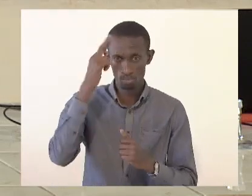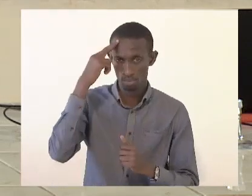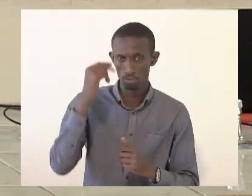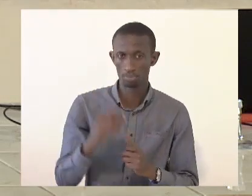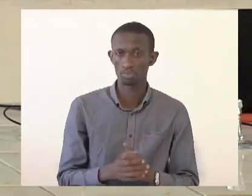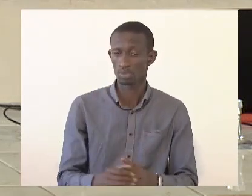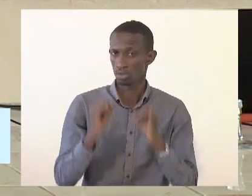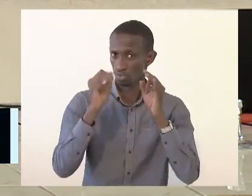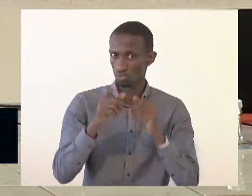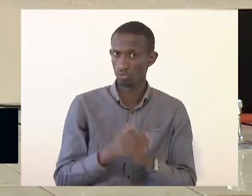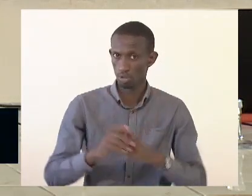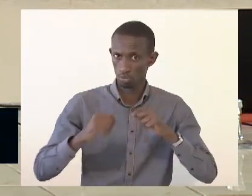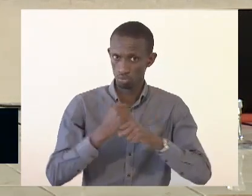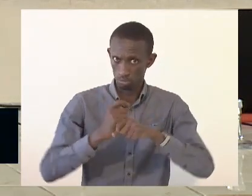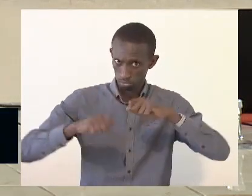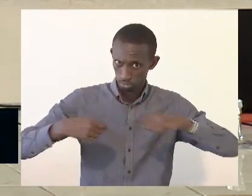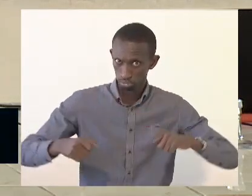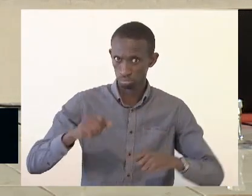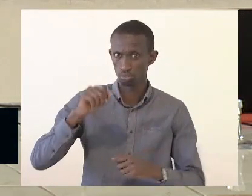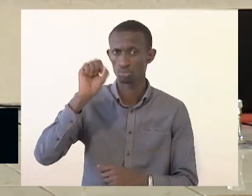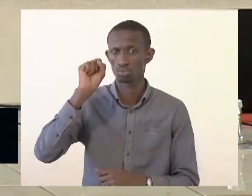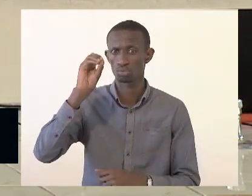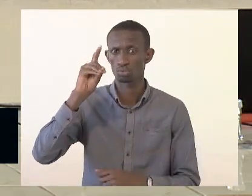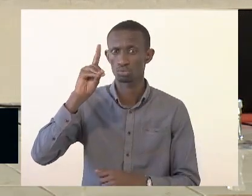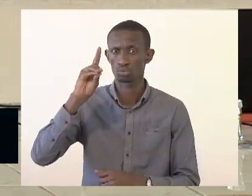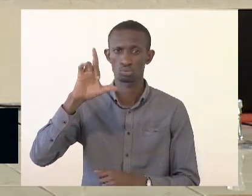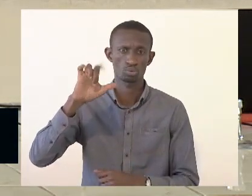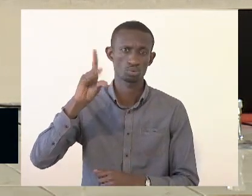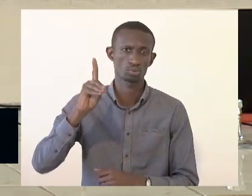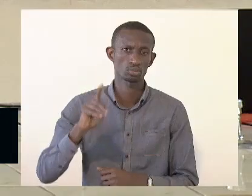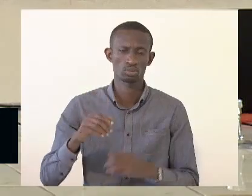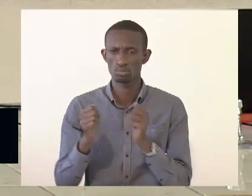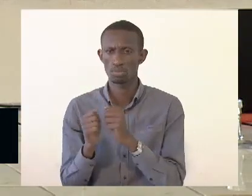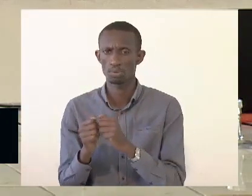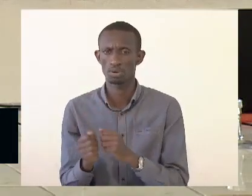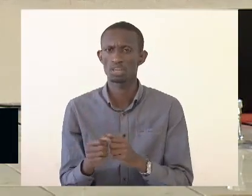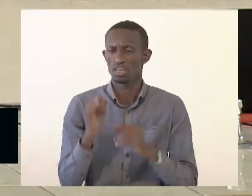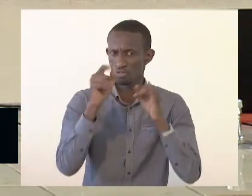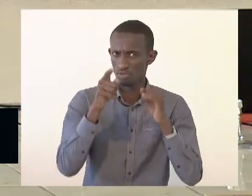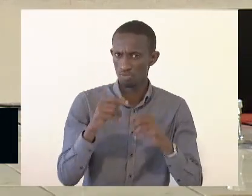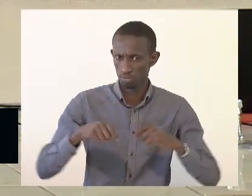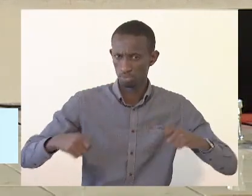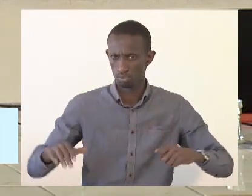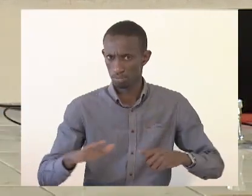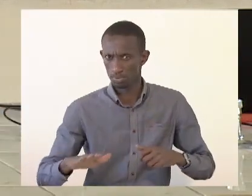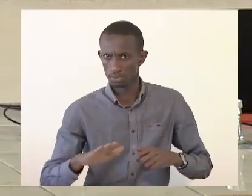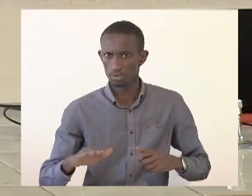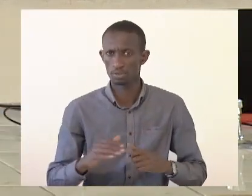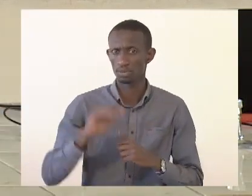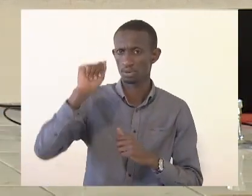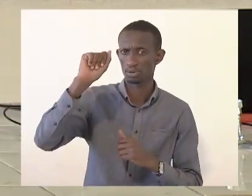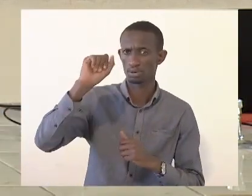that when we react a salt, so when we react a base, and an